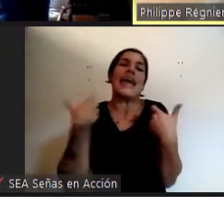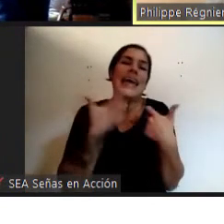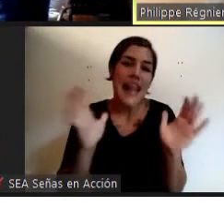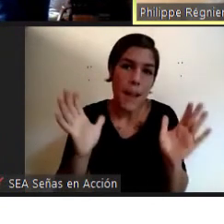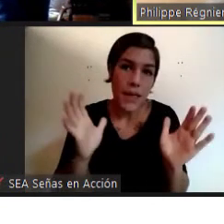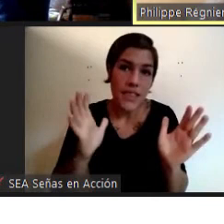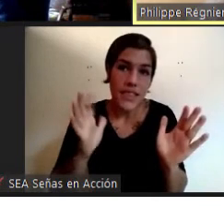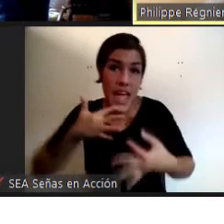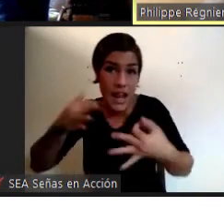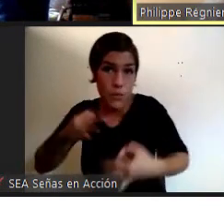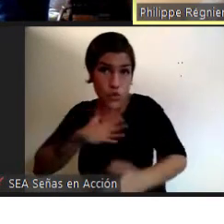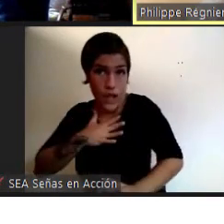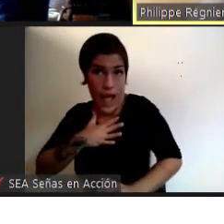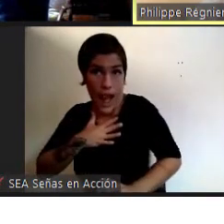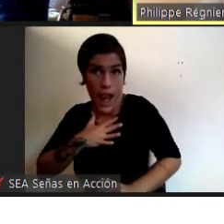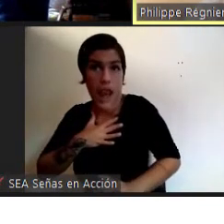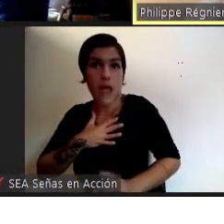free.